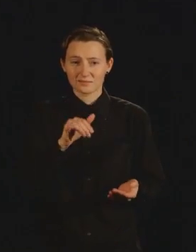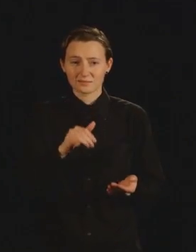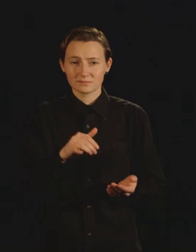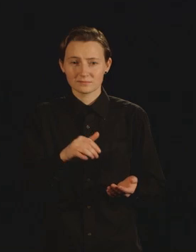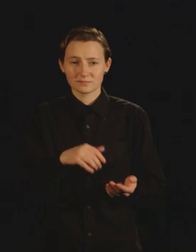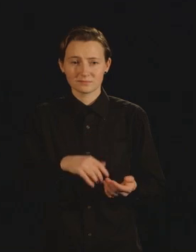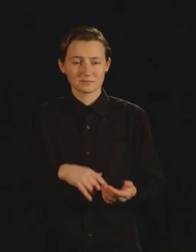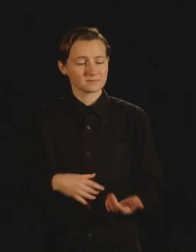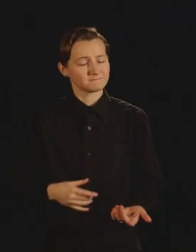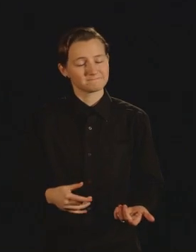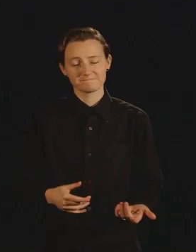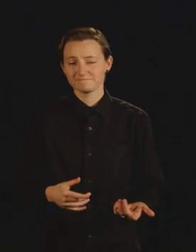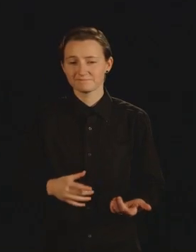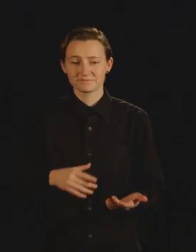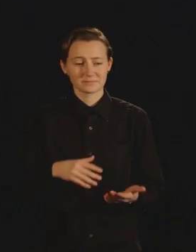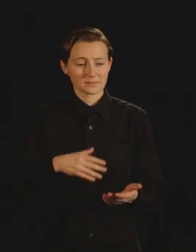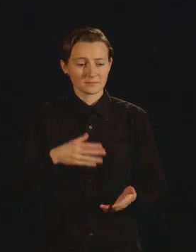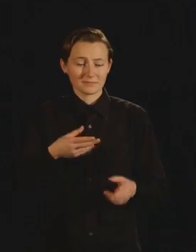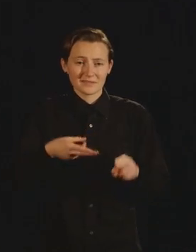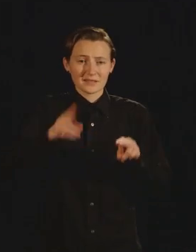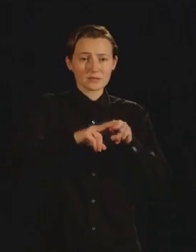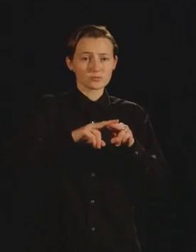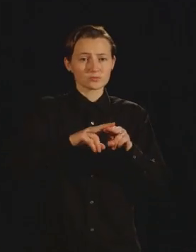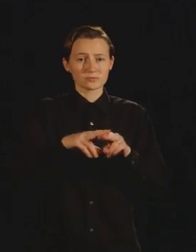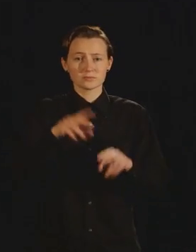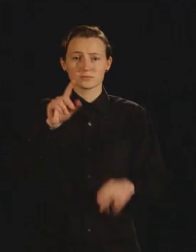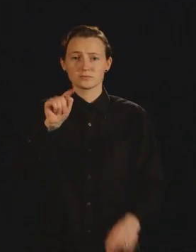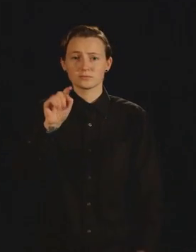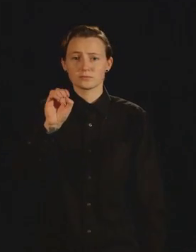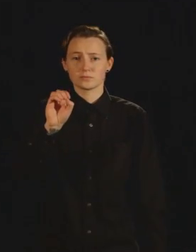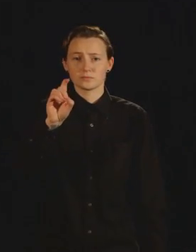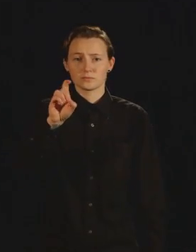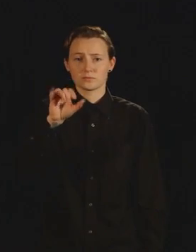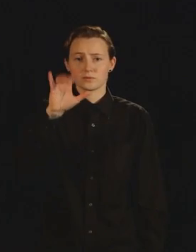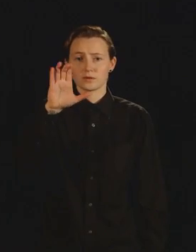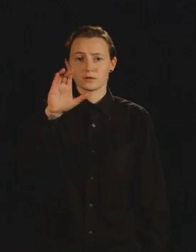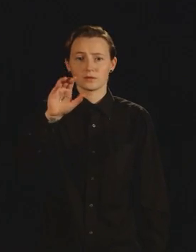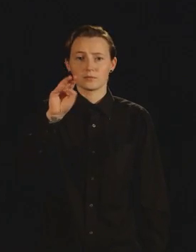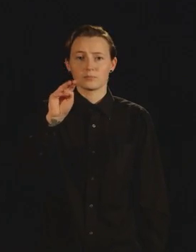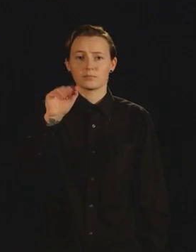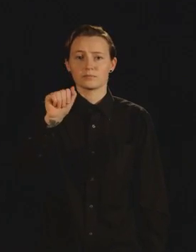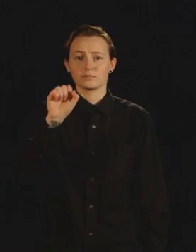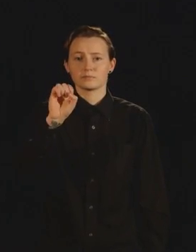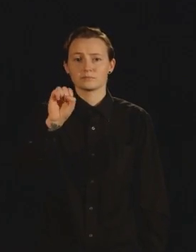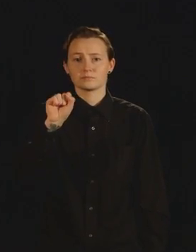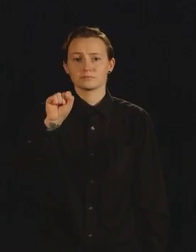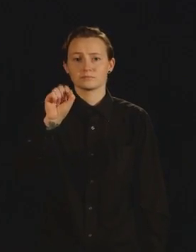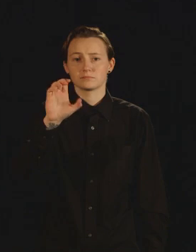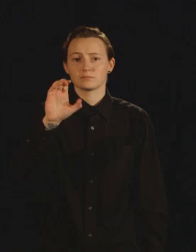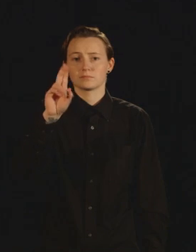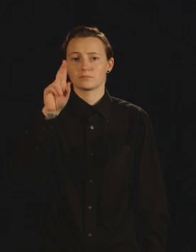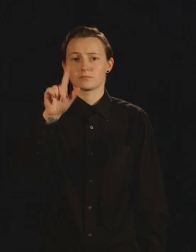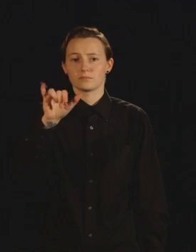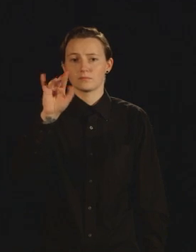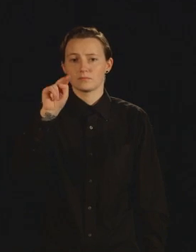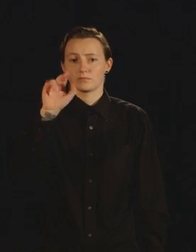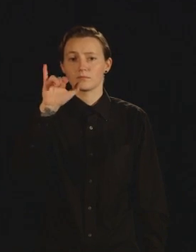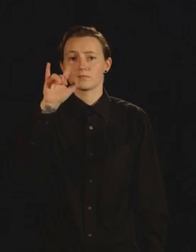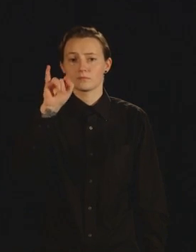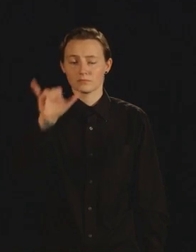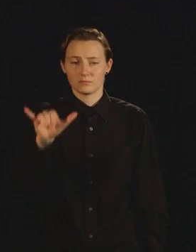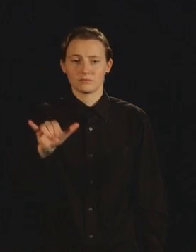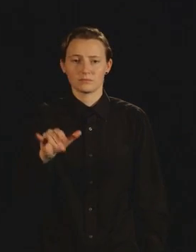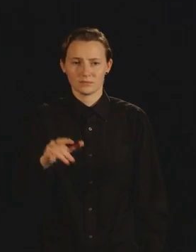Unfortunately, those same skills and gifts of femininity have often increased toxic masculinity, even as I've